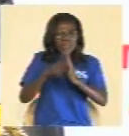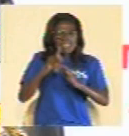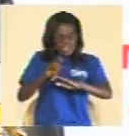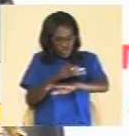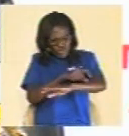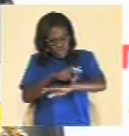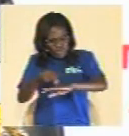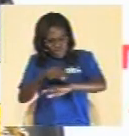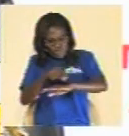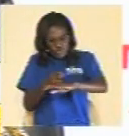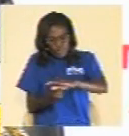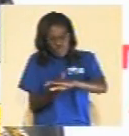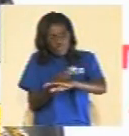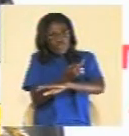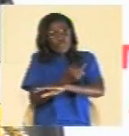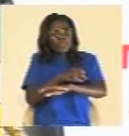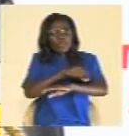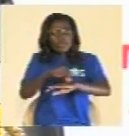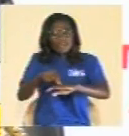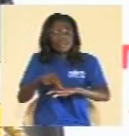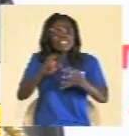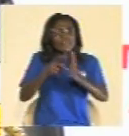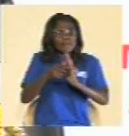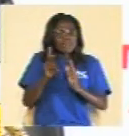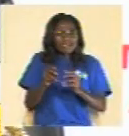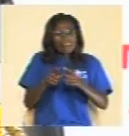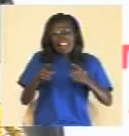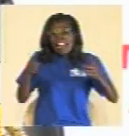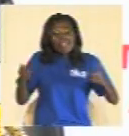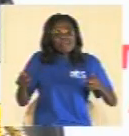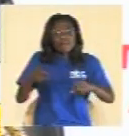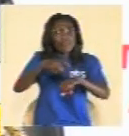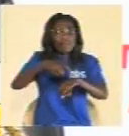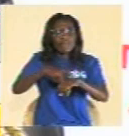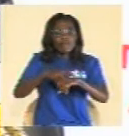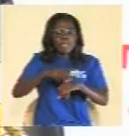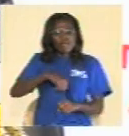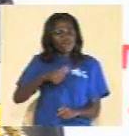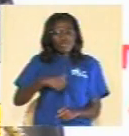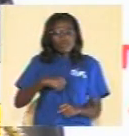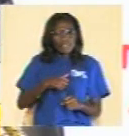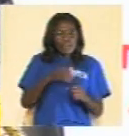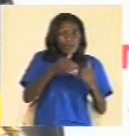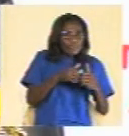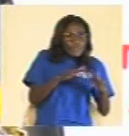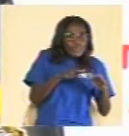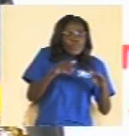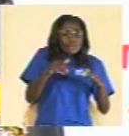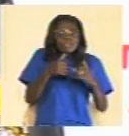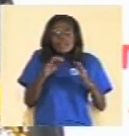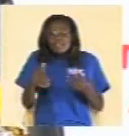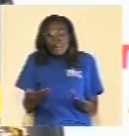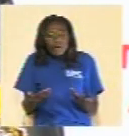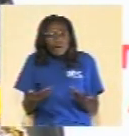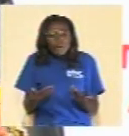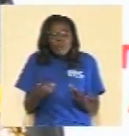go to the skin. It's a long-standing illness, and at the beginning, how it starts, the patient may not